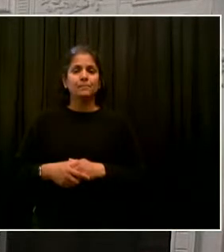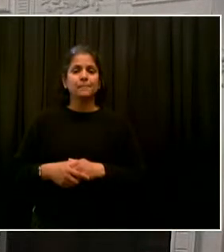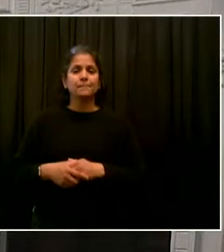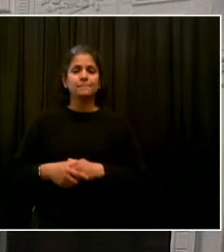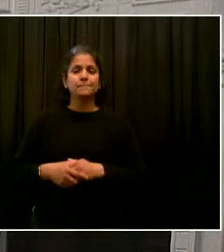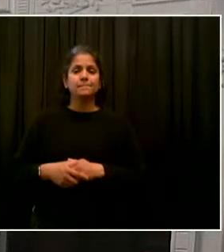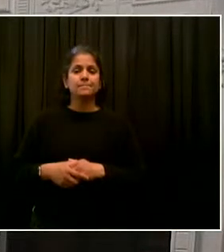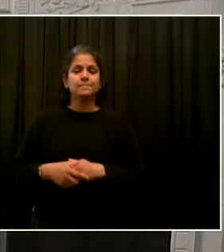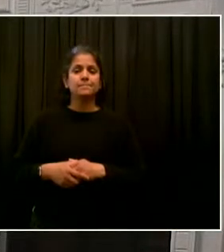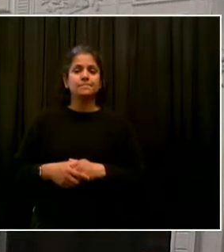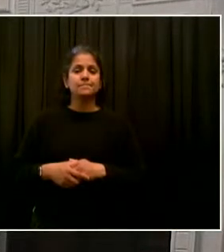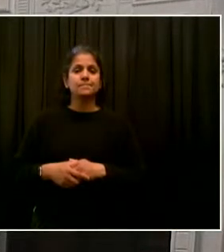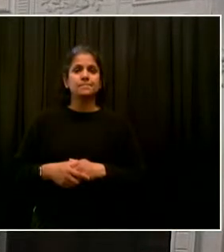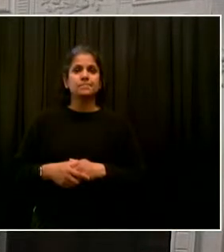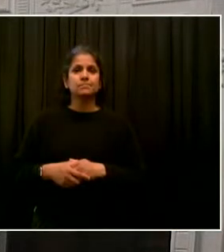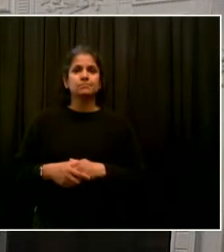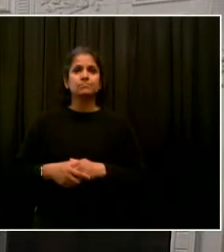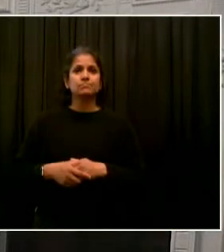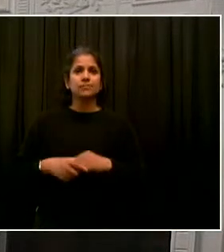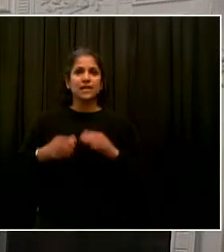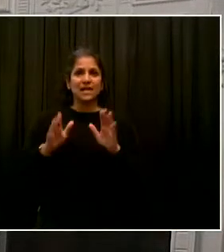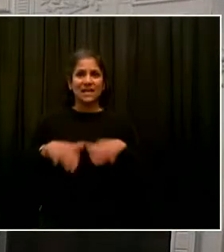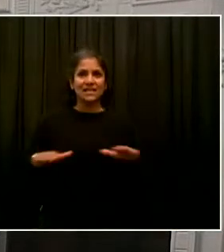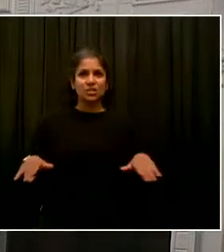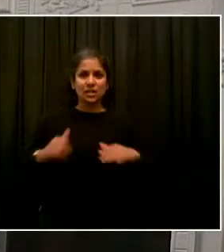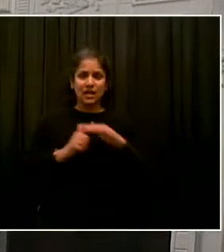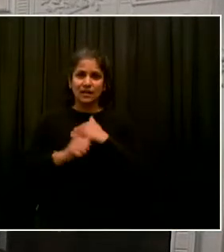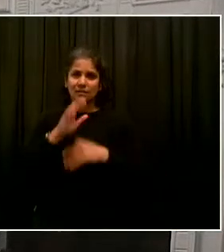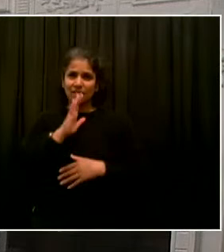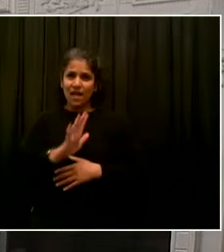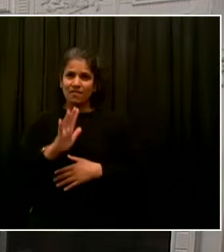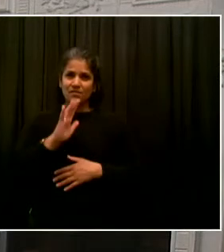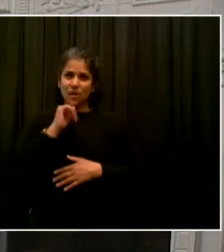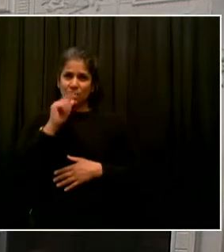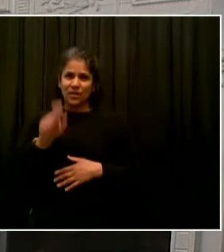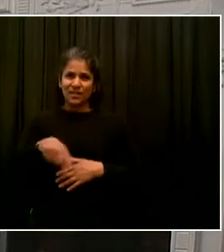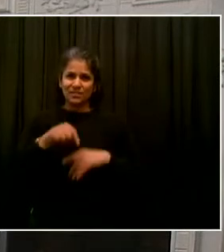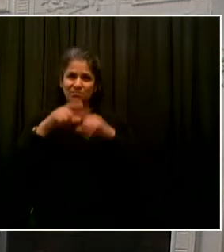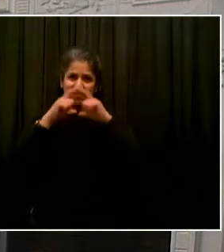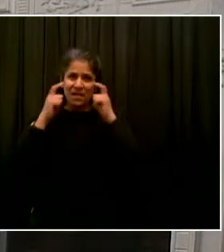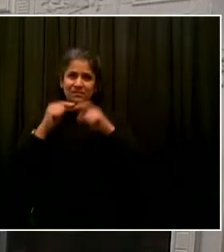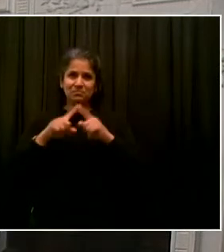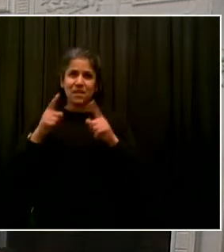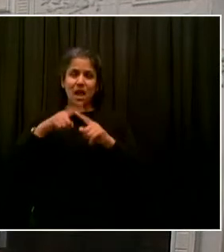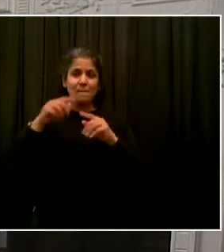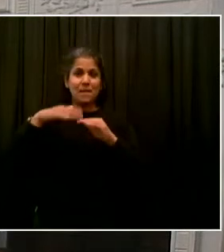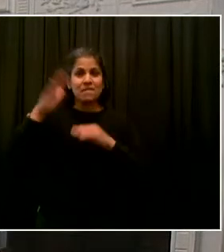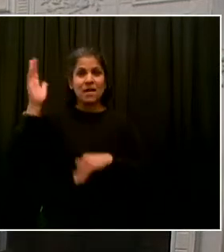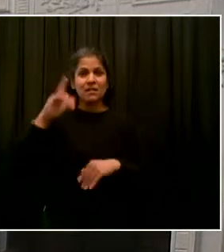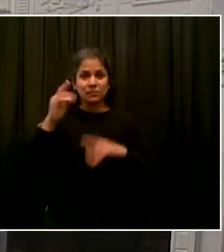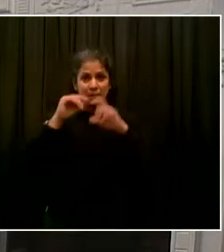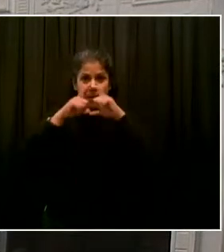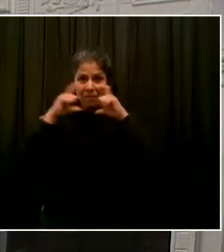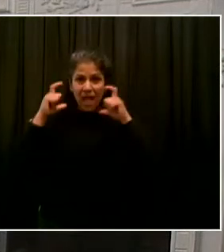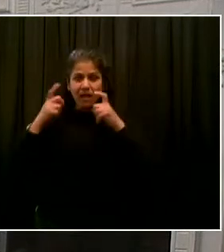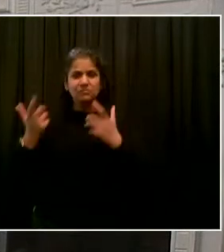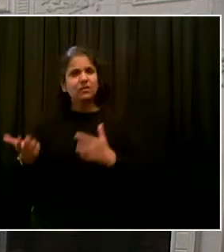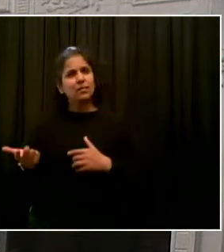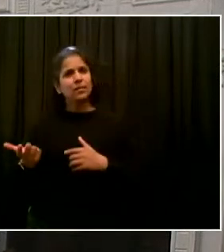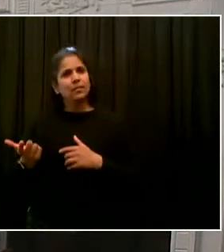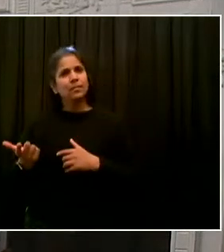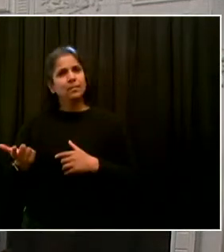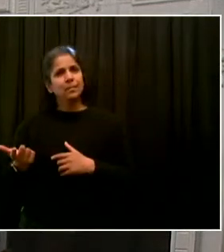5 recommended to wear a mask, but because of the order, you can't mandate it. Yes. Kids over the age of 5, K through 12,